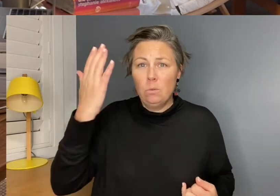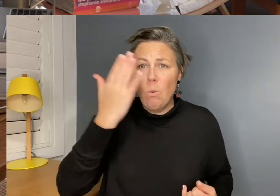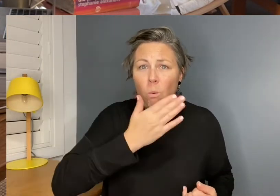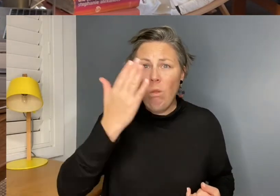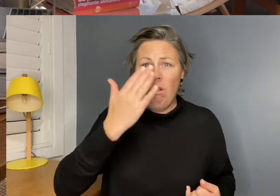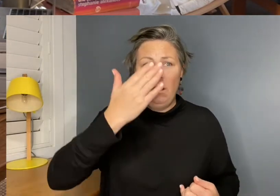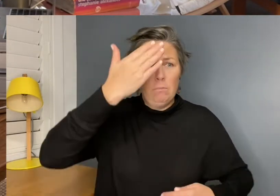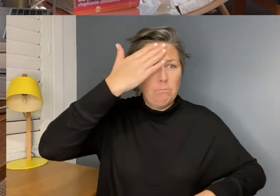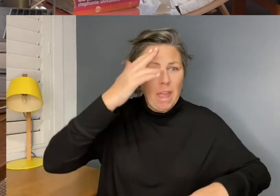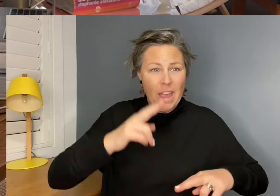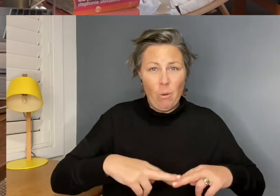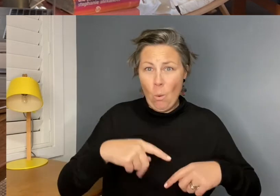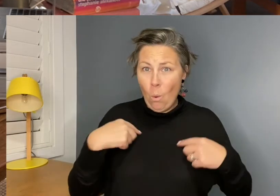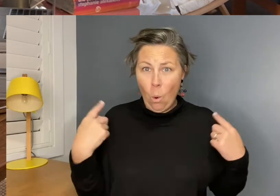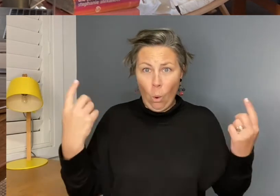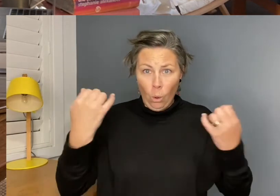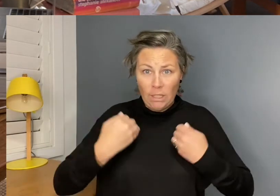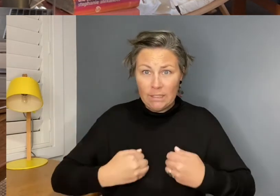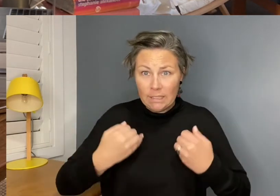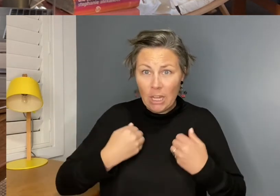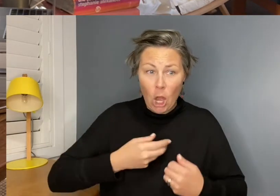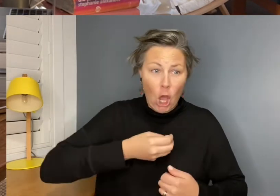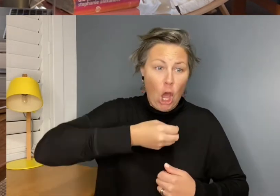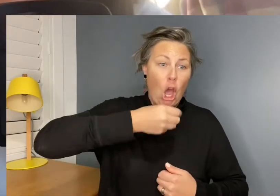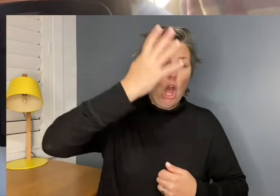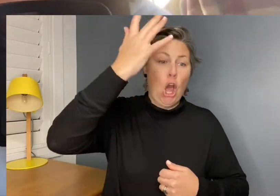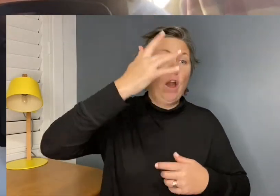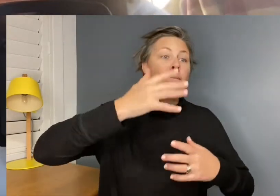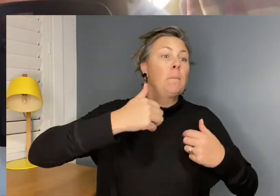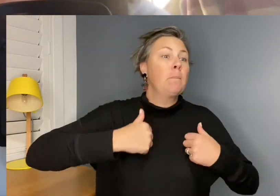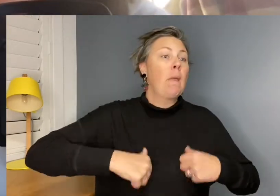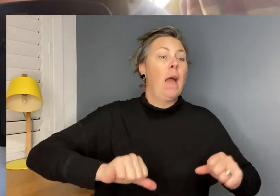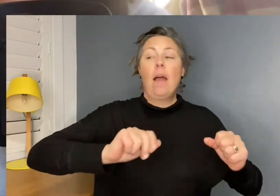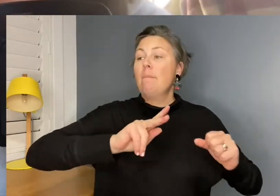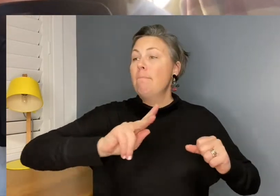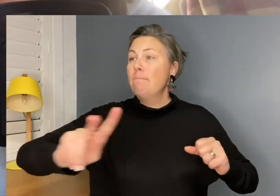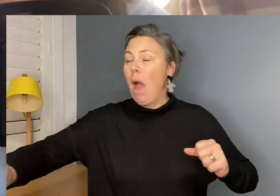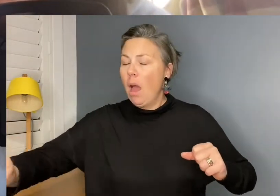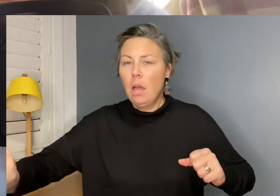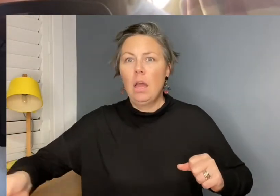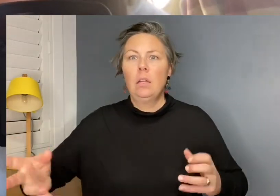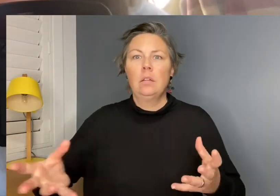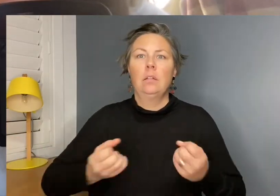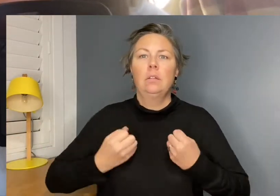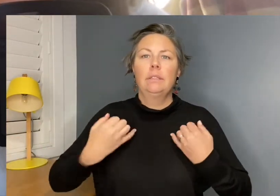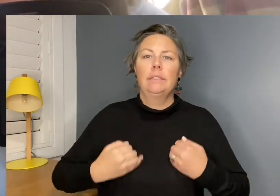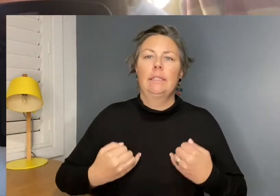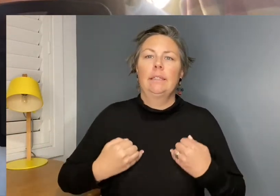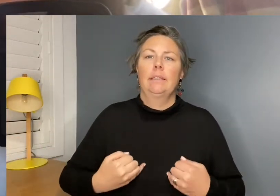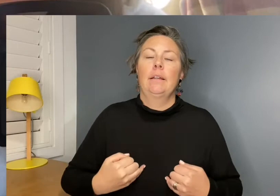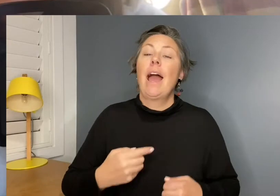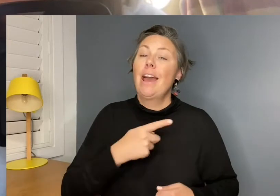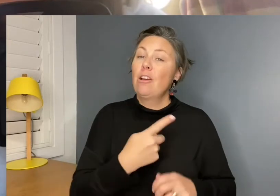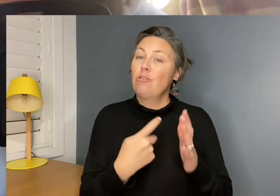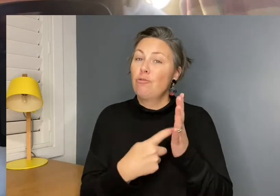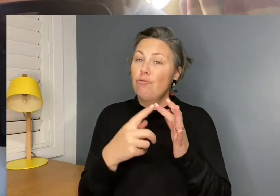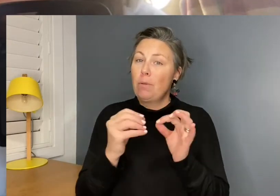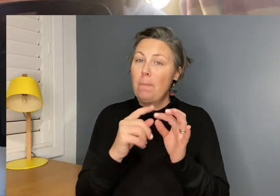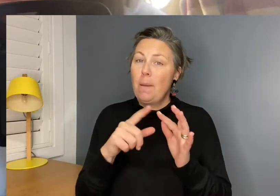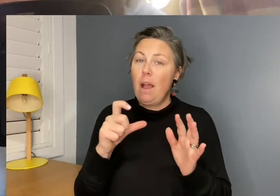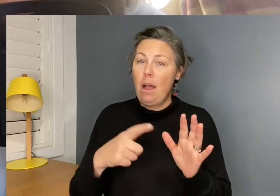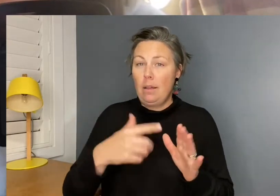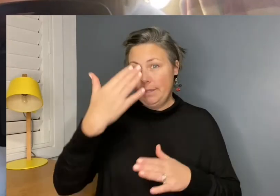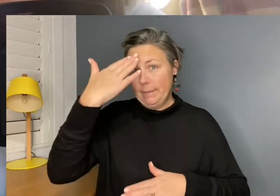merry-go-round that we all can't get off of. Young kids. And Rebecca has more than 18 years of